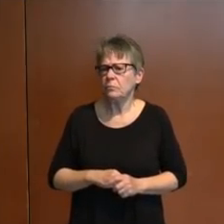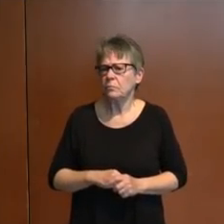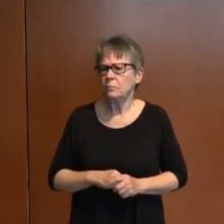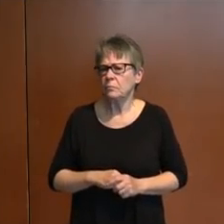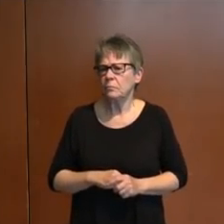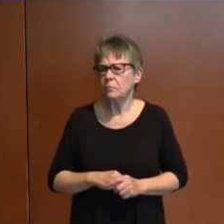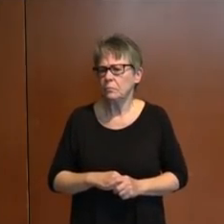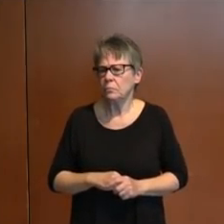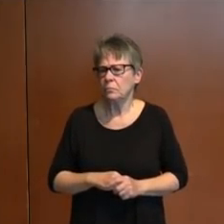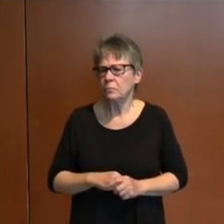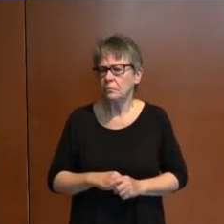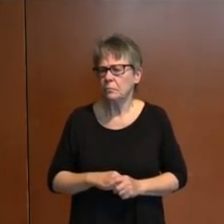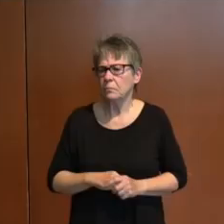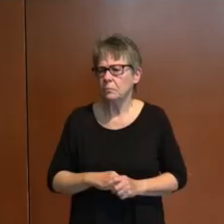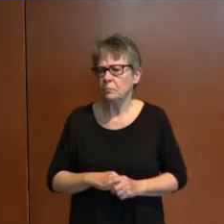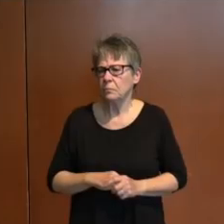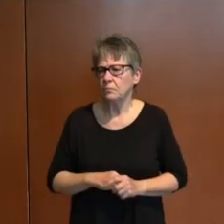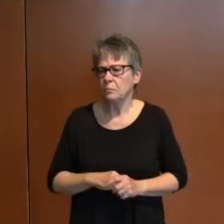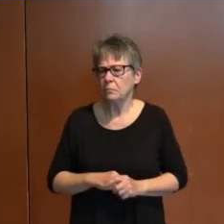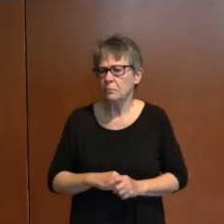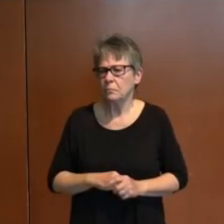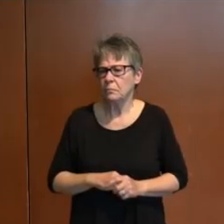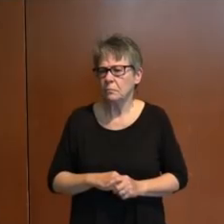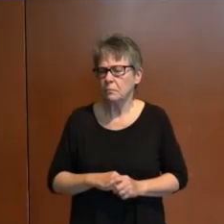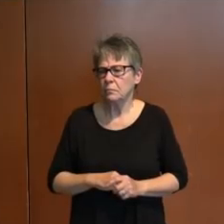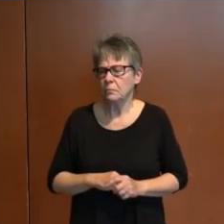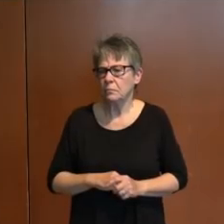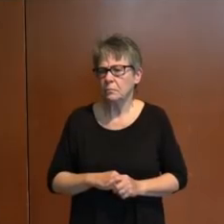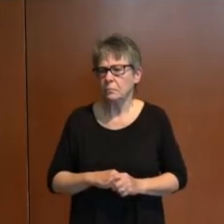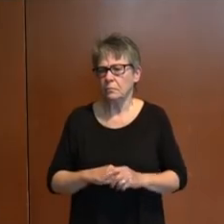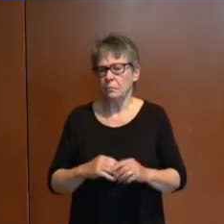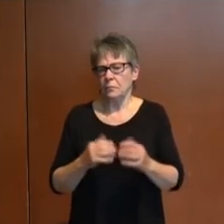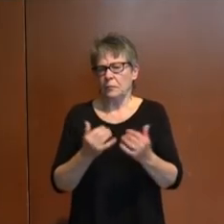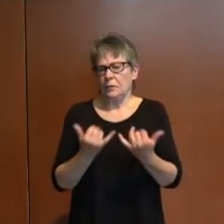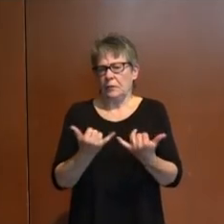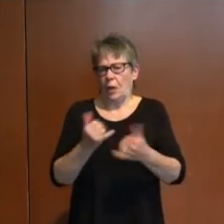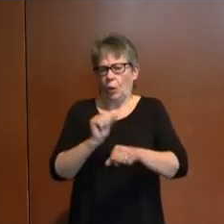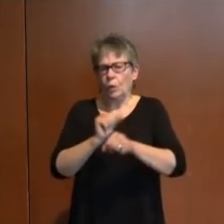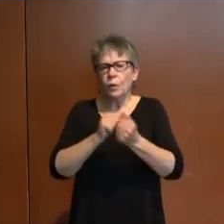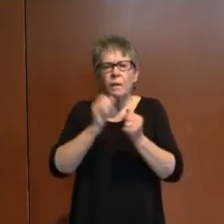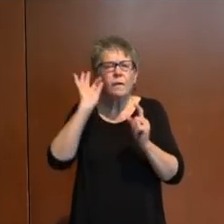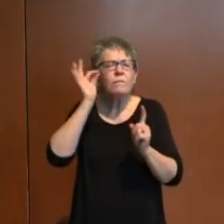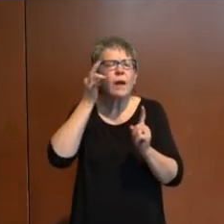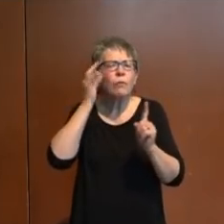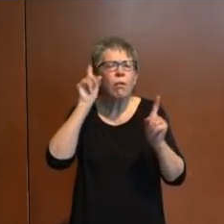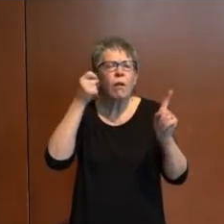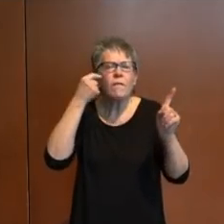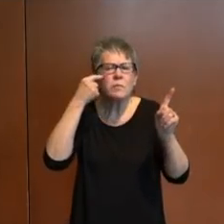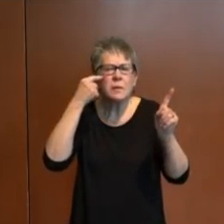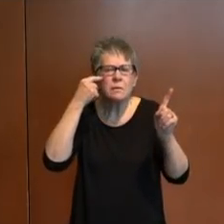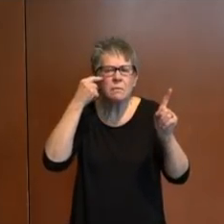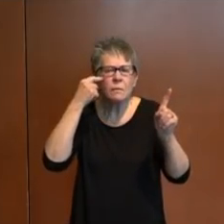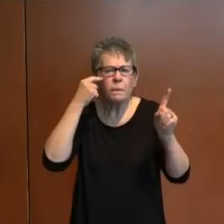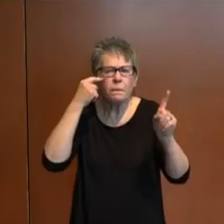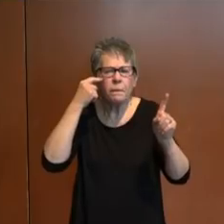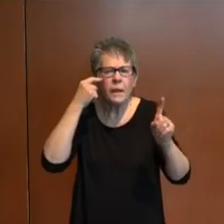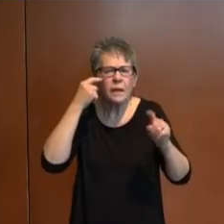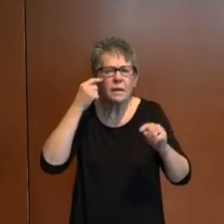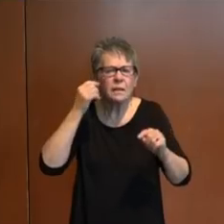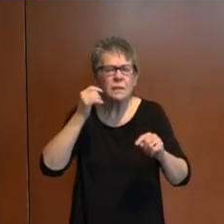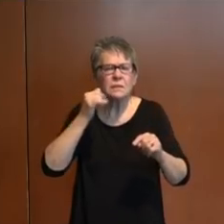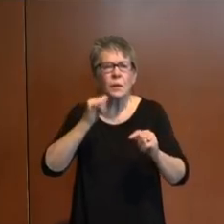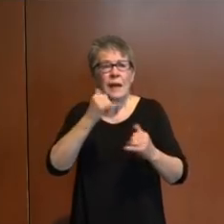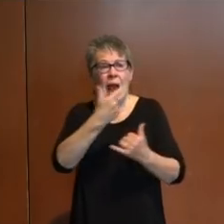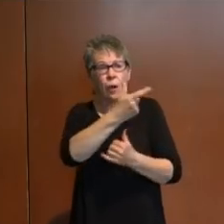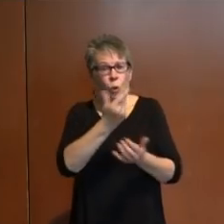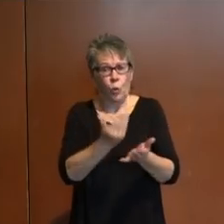own teams to get a full accounting of what and how much is in the federal stimulus bill for our state and for our